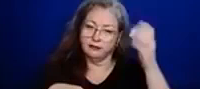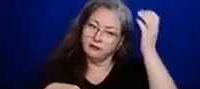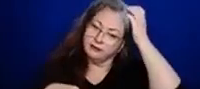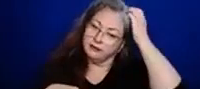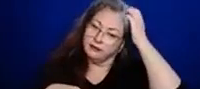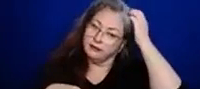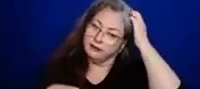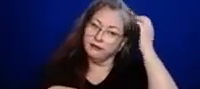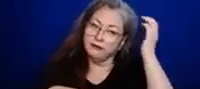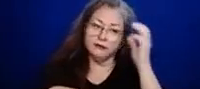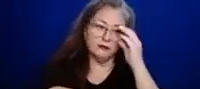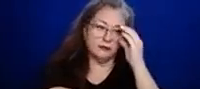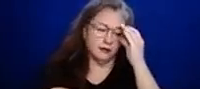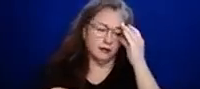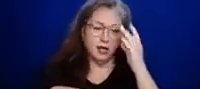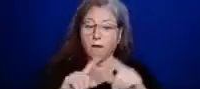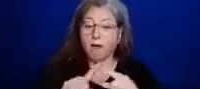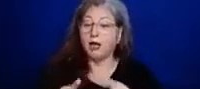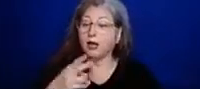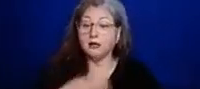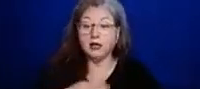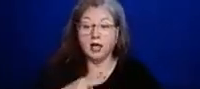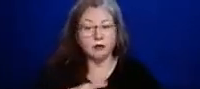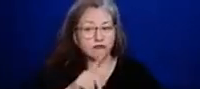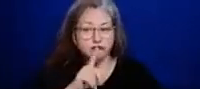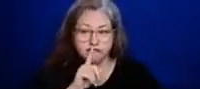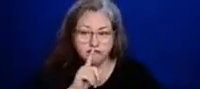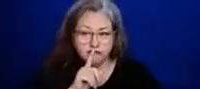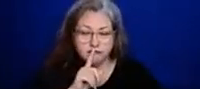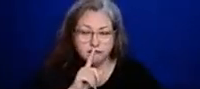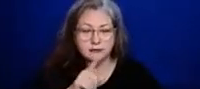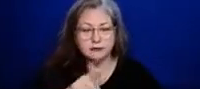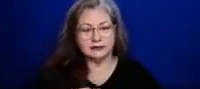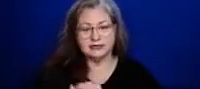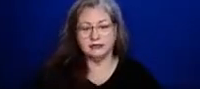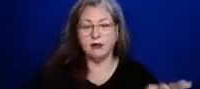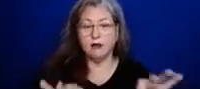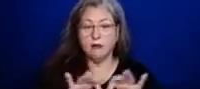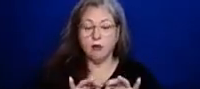Yes. And they're anonymous, so it's very important, because